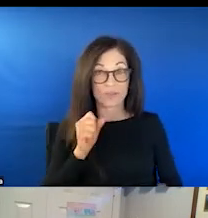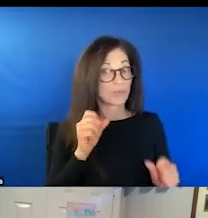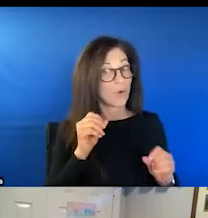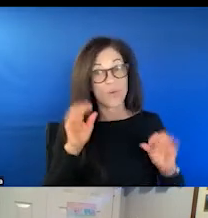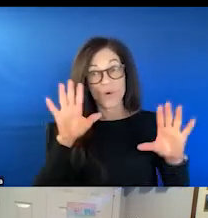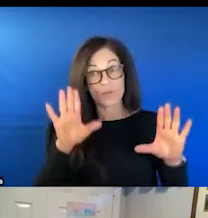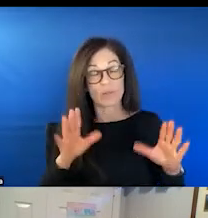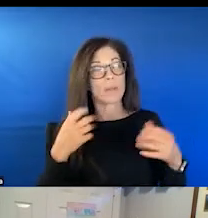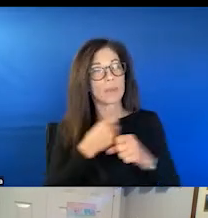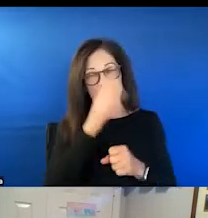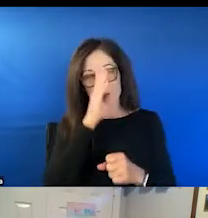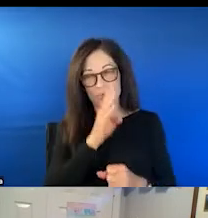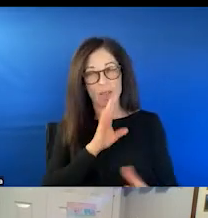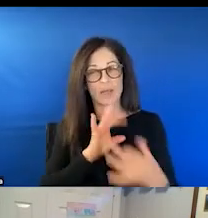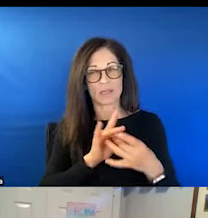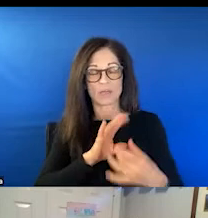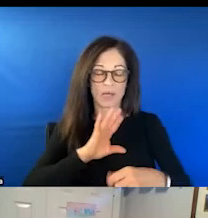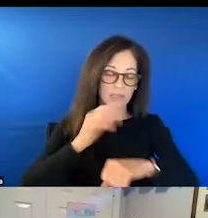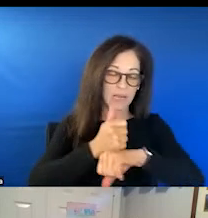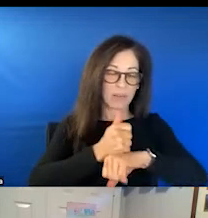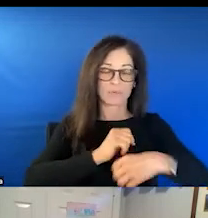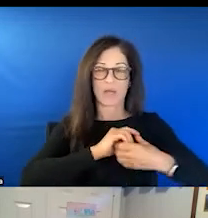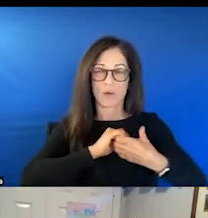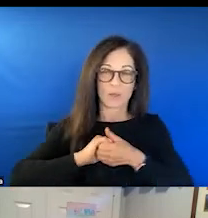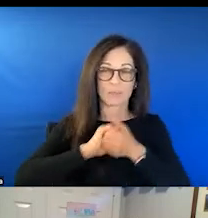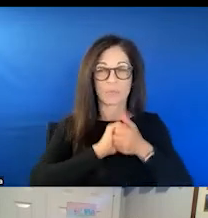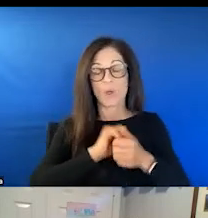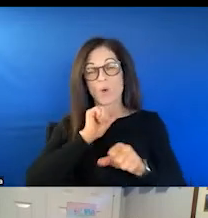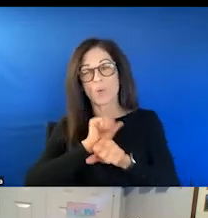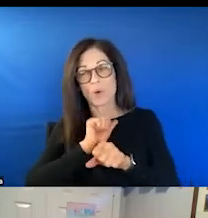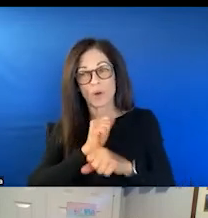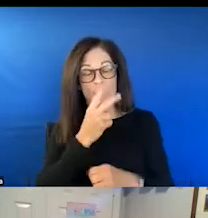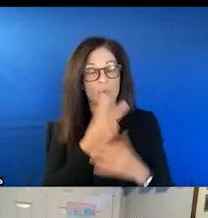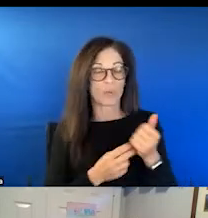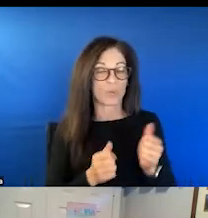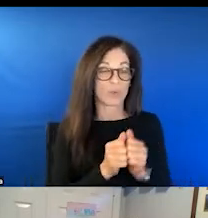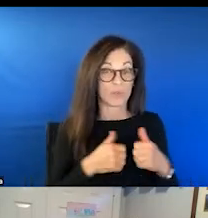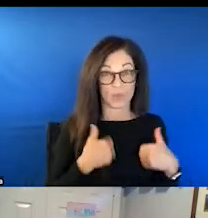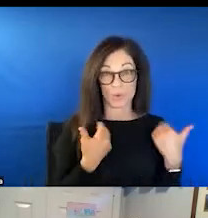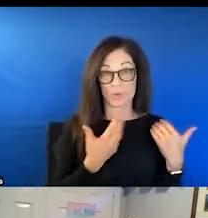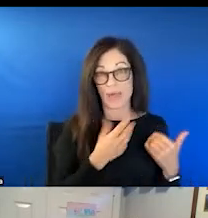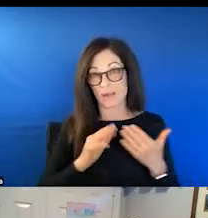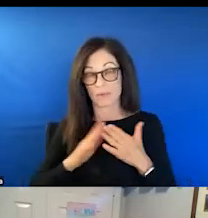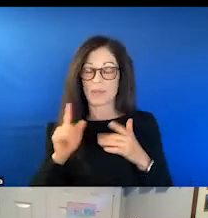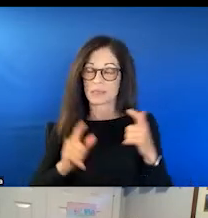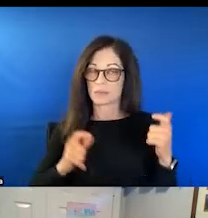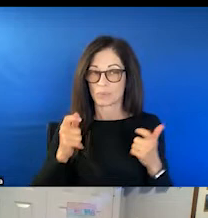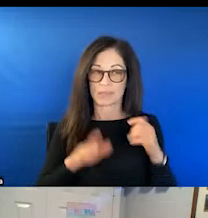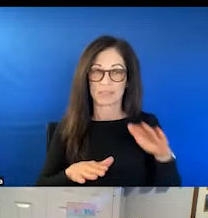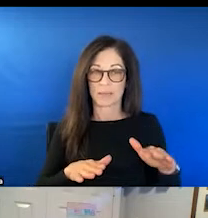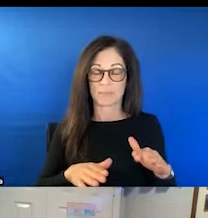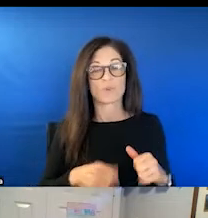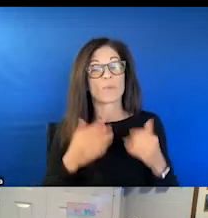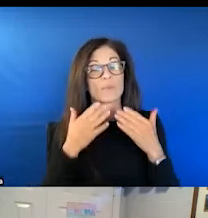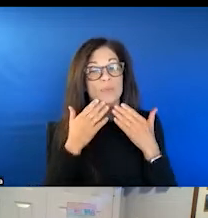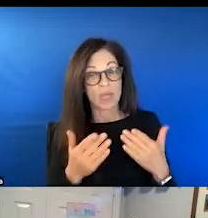direct connection, establish that collaboration, be able to work both with the youth and the communities are the huge steps there. So thank you for